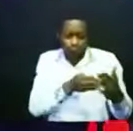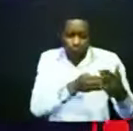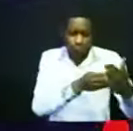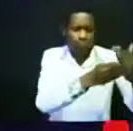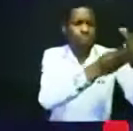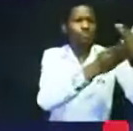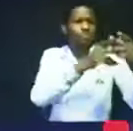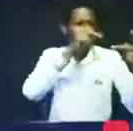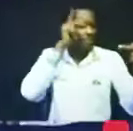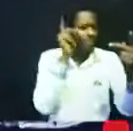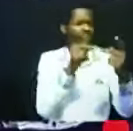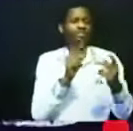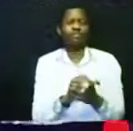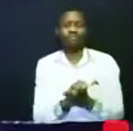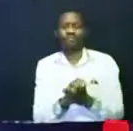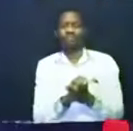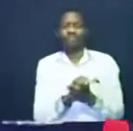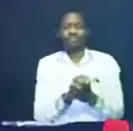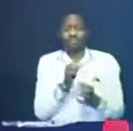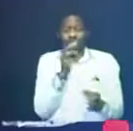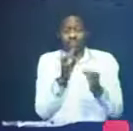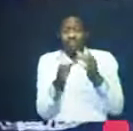by laws.